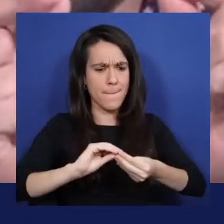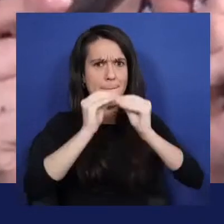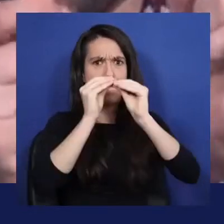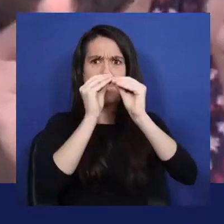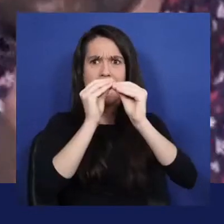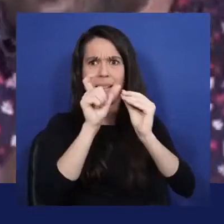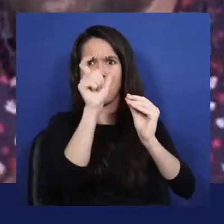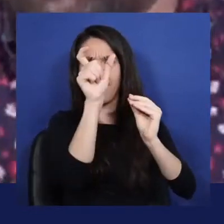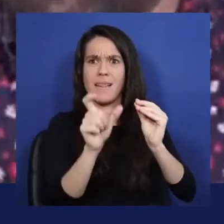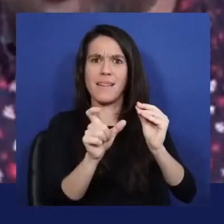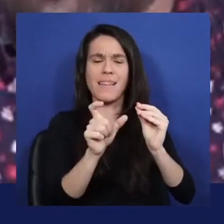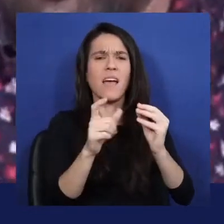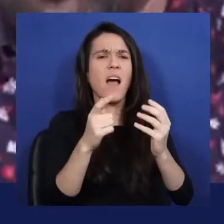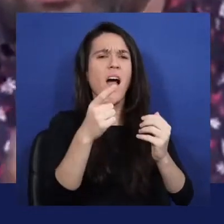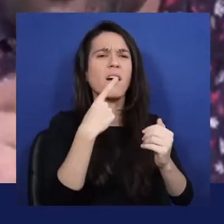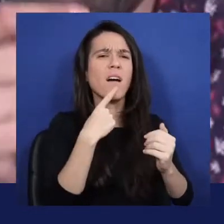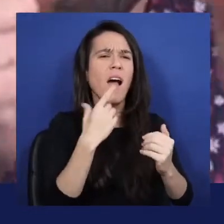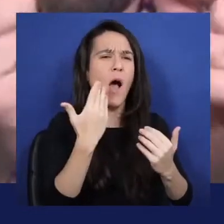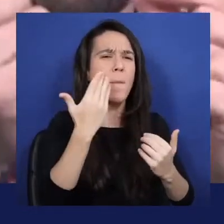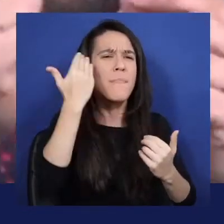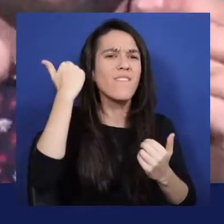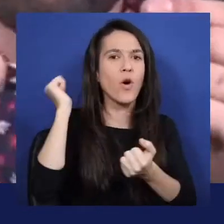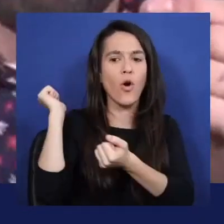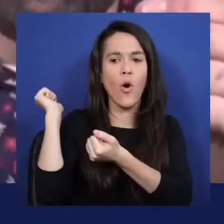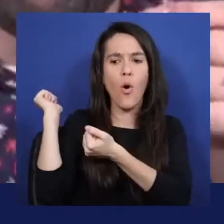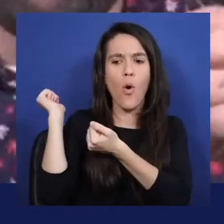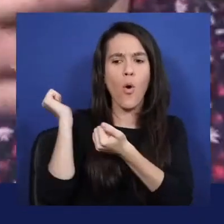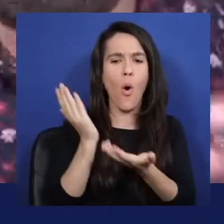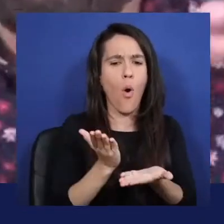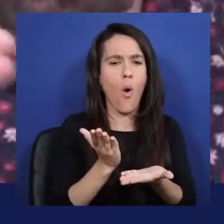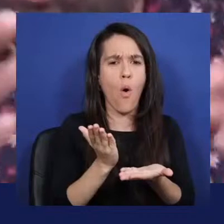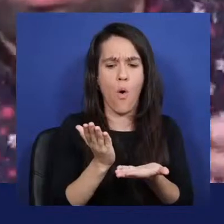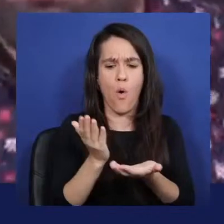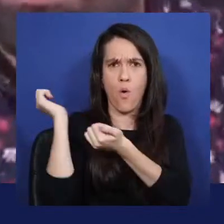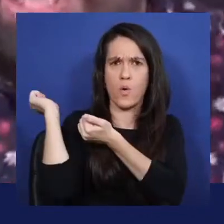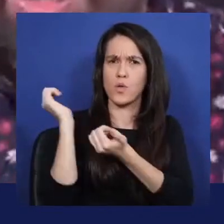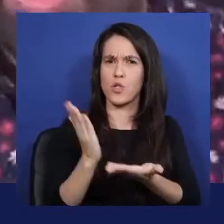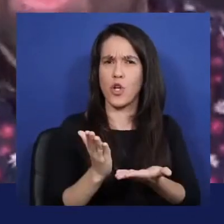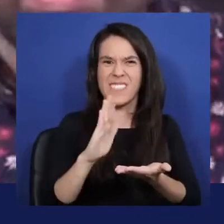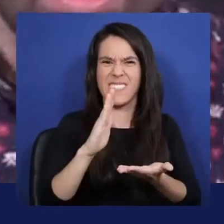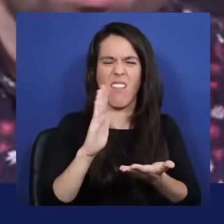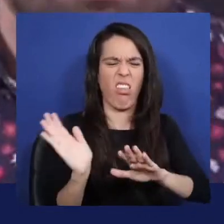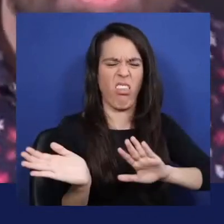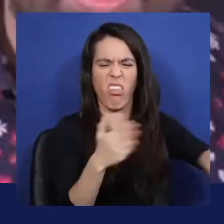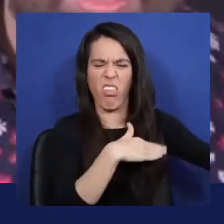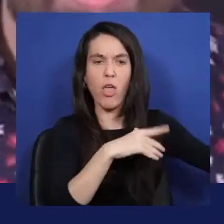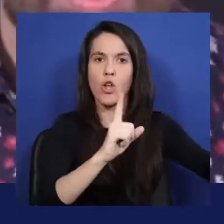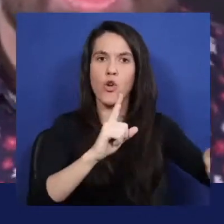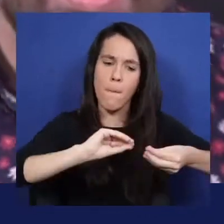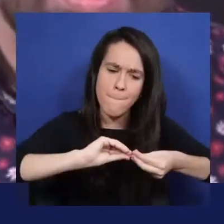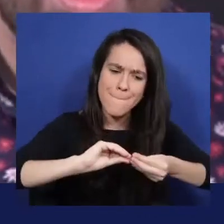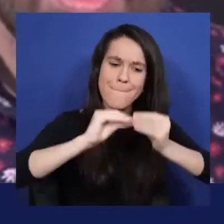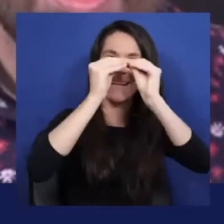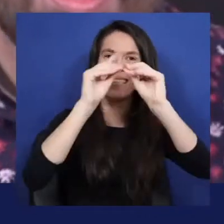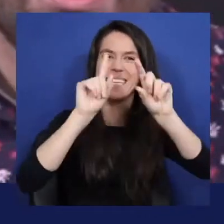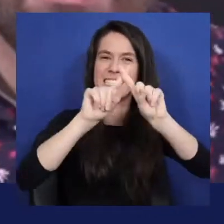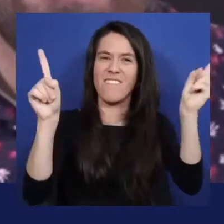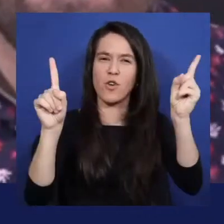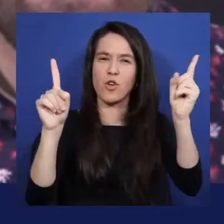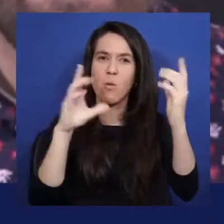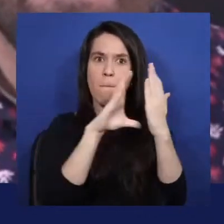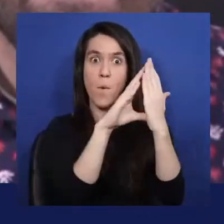transition between calling a service and then building your own model. Was that a big jump? Is that something that all of us could do?